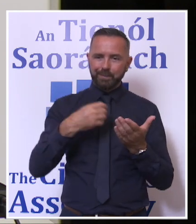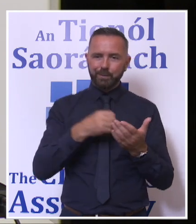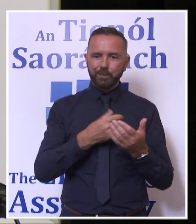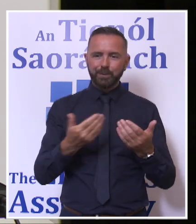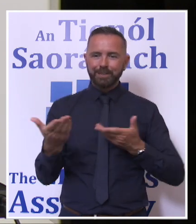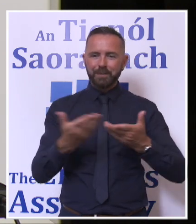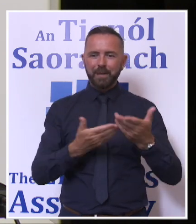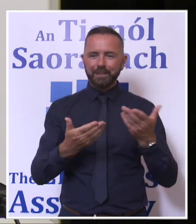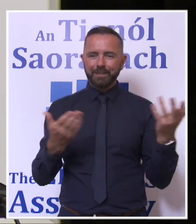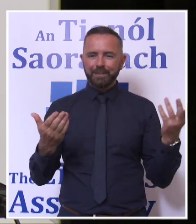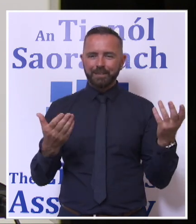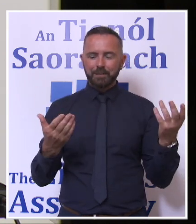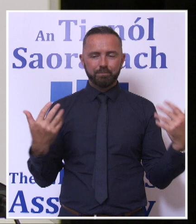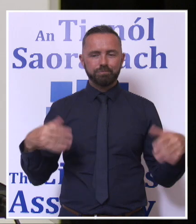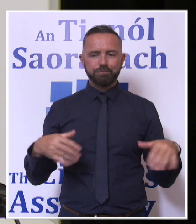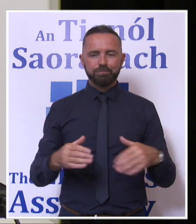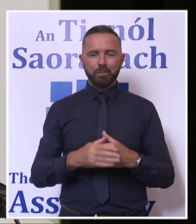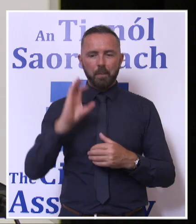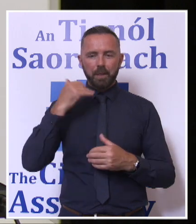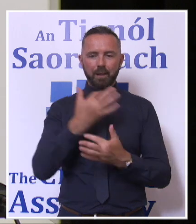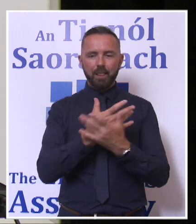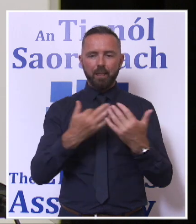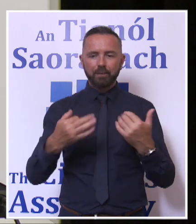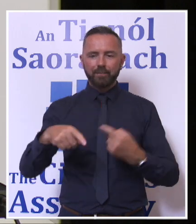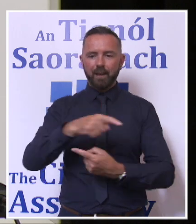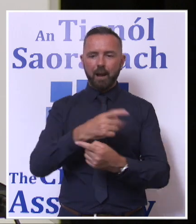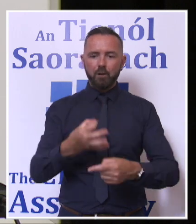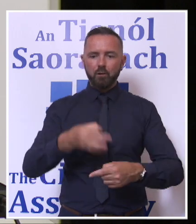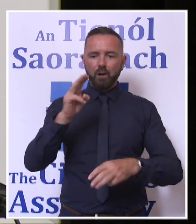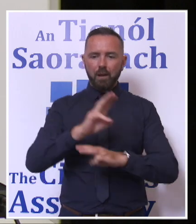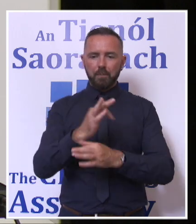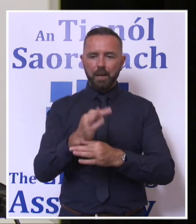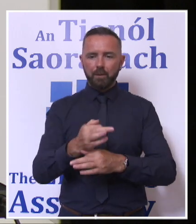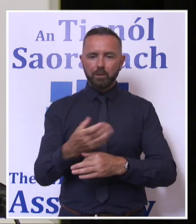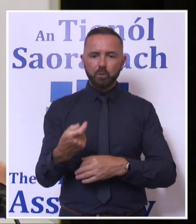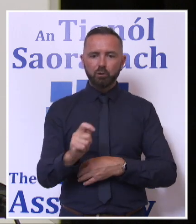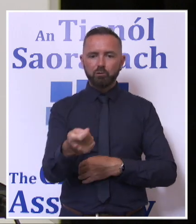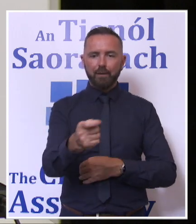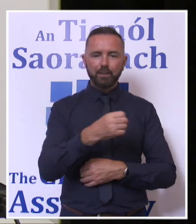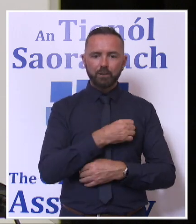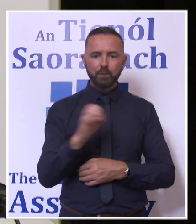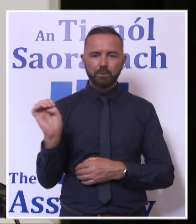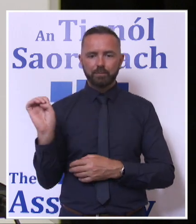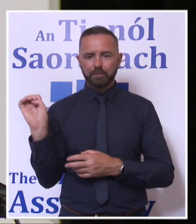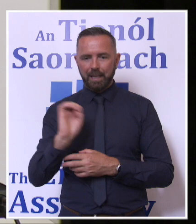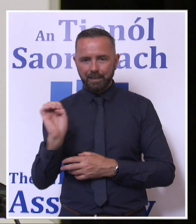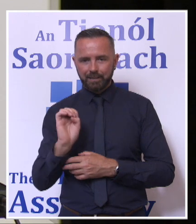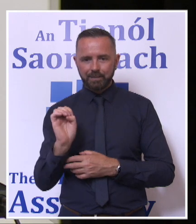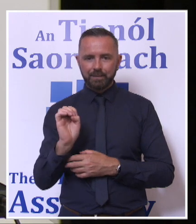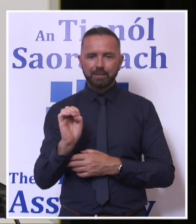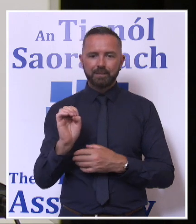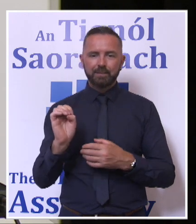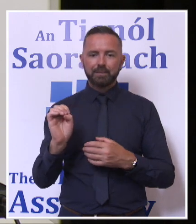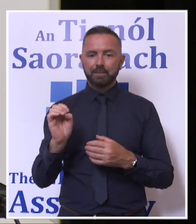debate. A lot of our grandparents would have travelled, and cousins and uncles would have travelled to Great Britain,